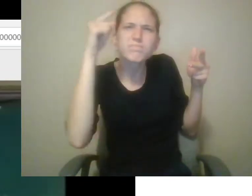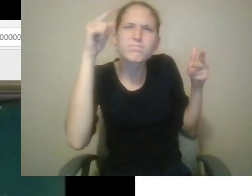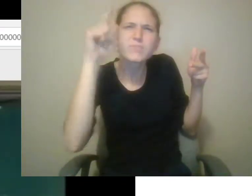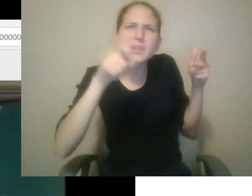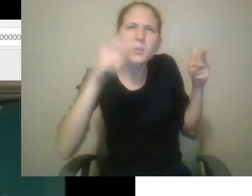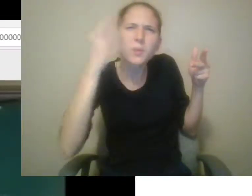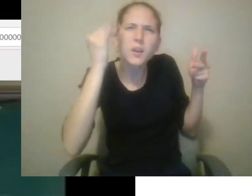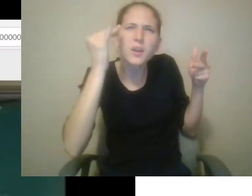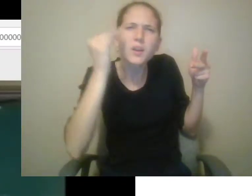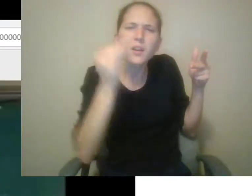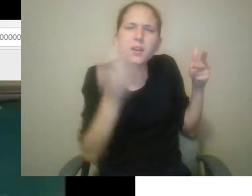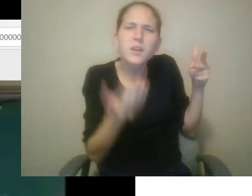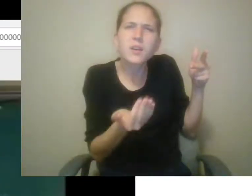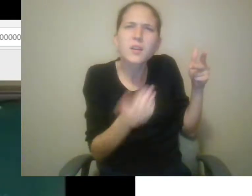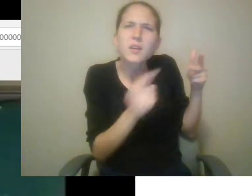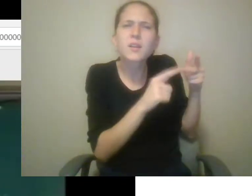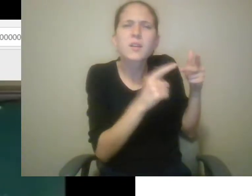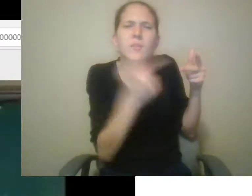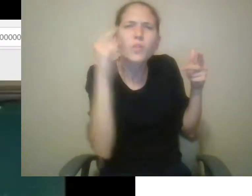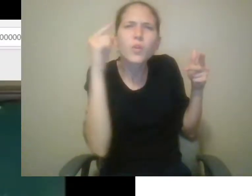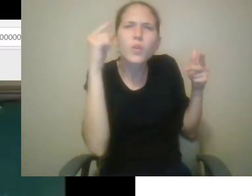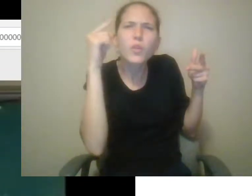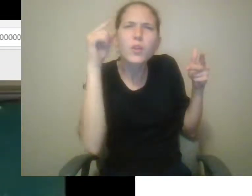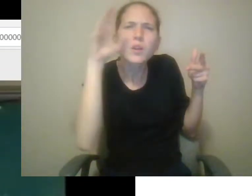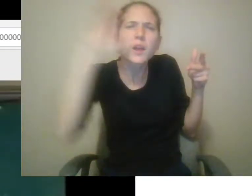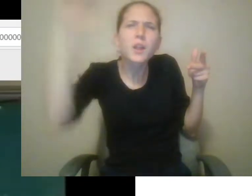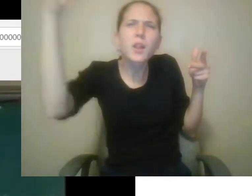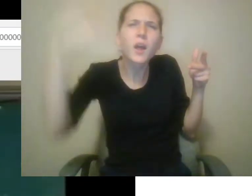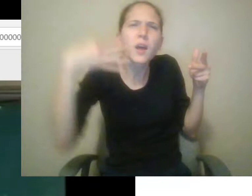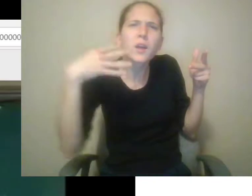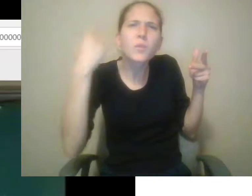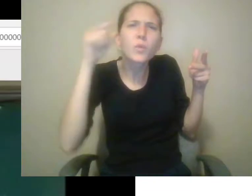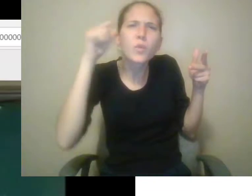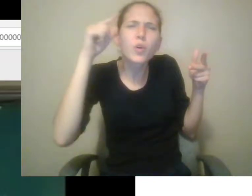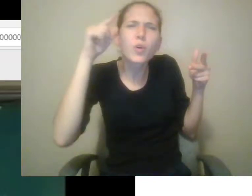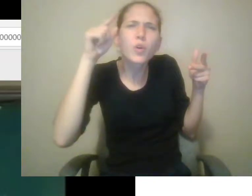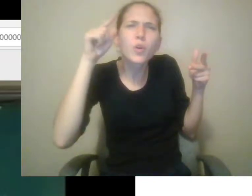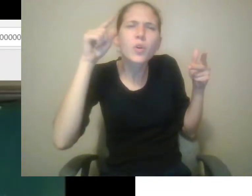process? What's the sunlight going to provide for this process?